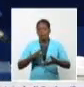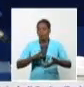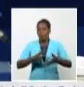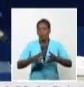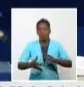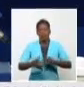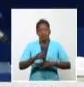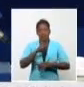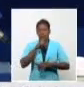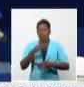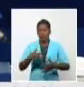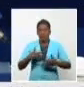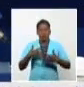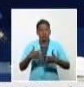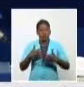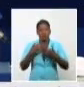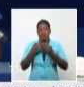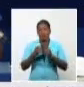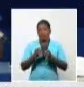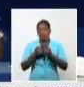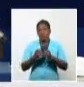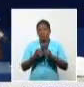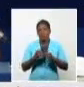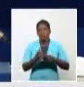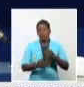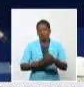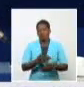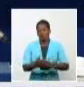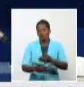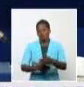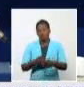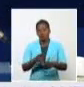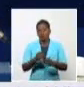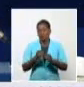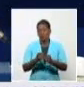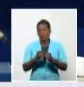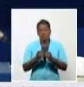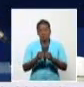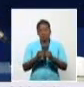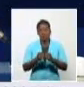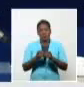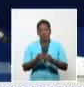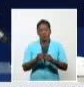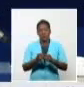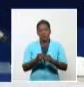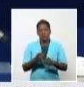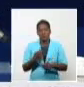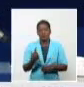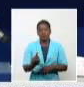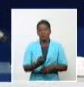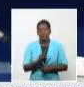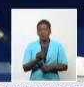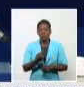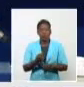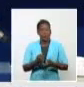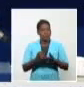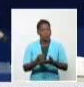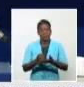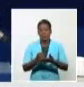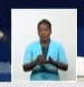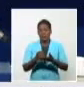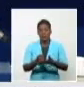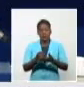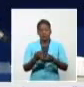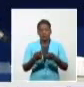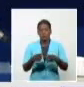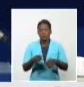a history of alcoholism, and he presented a respiratory condition and complications